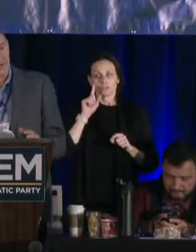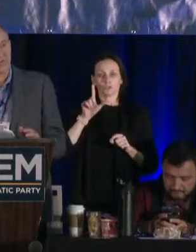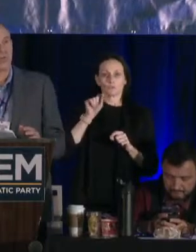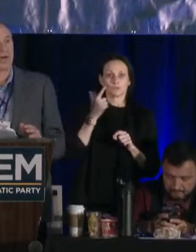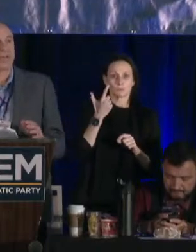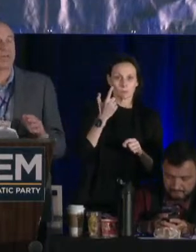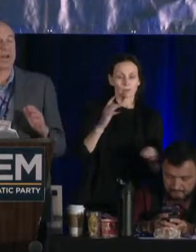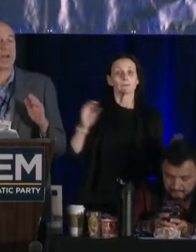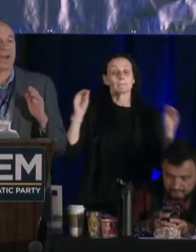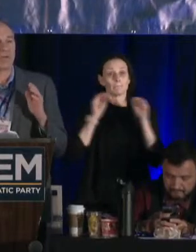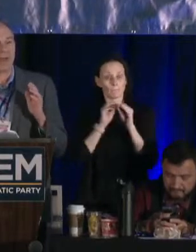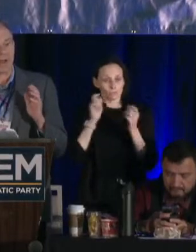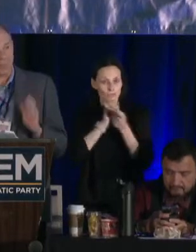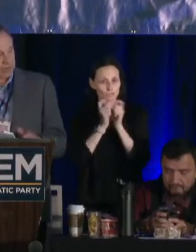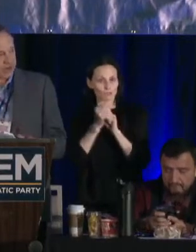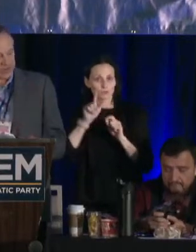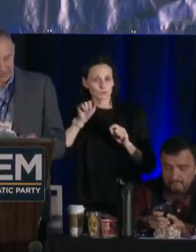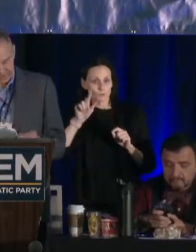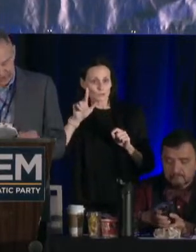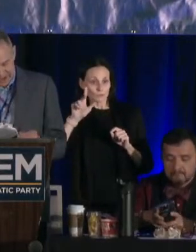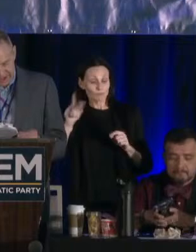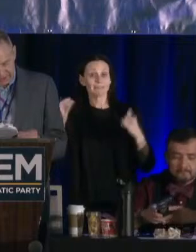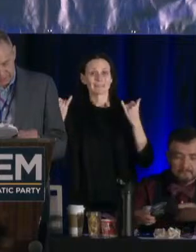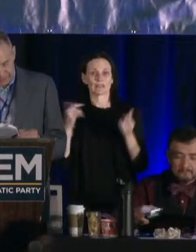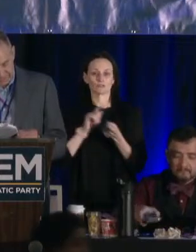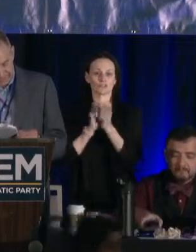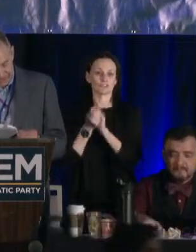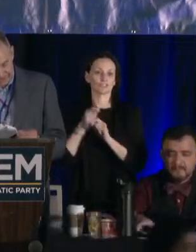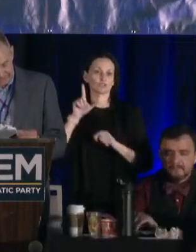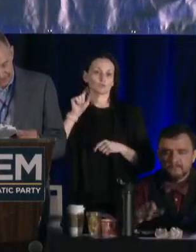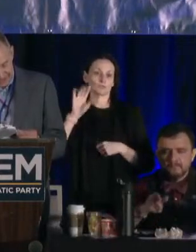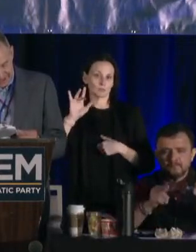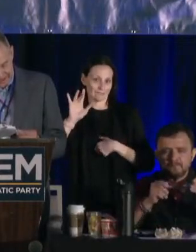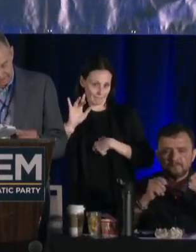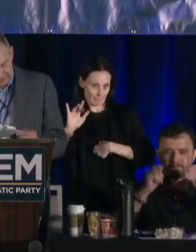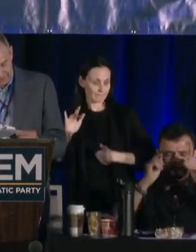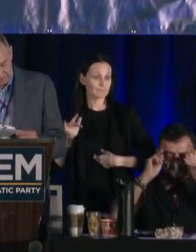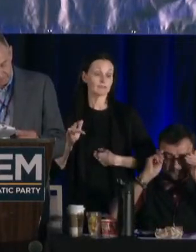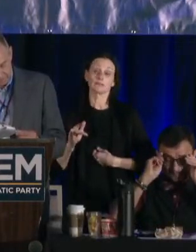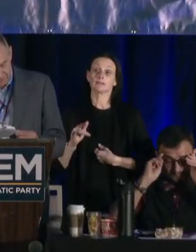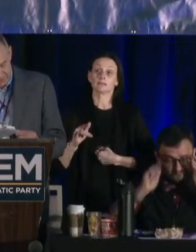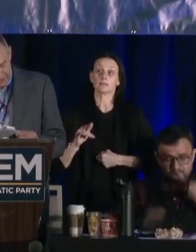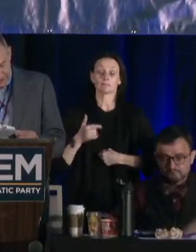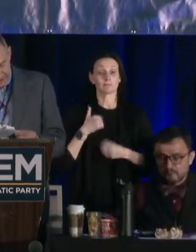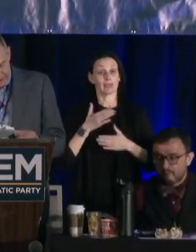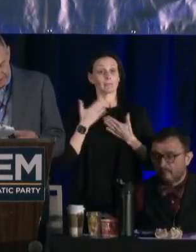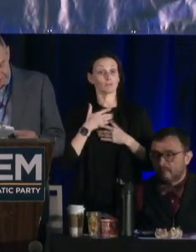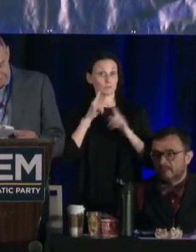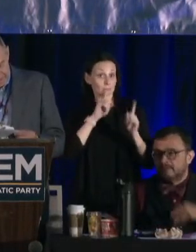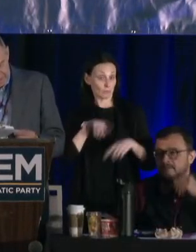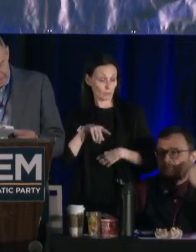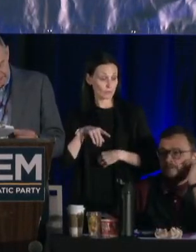more changes in 23, and we're making more changes in 25. And I'm pleased to report